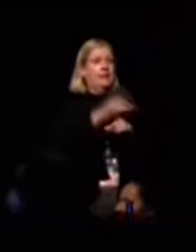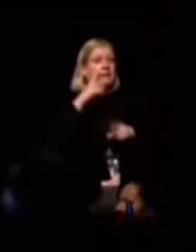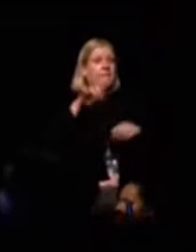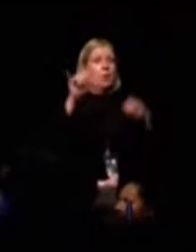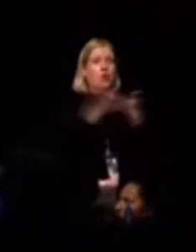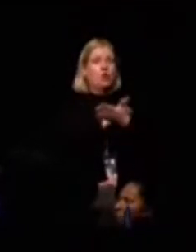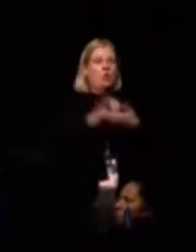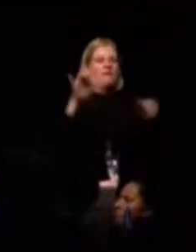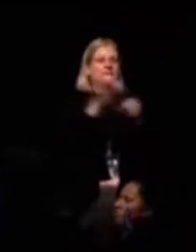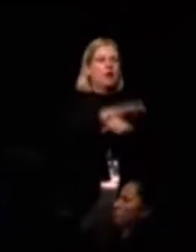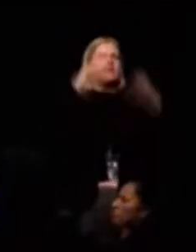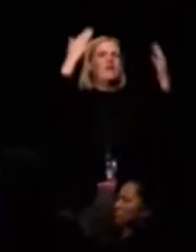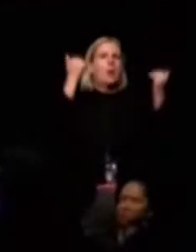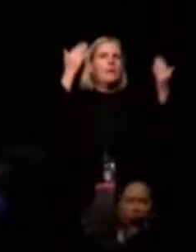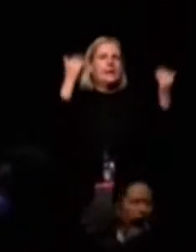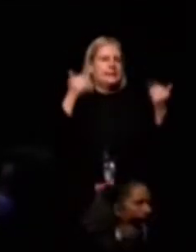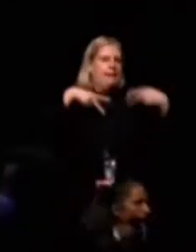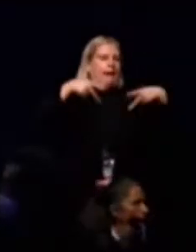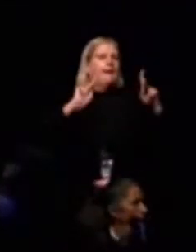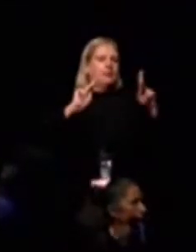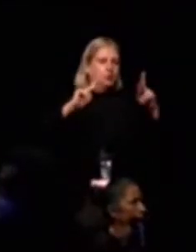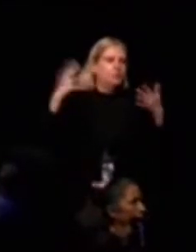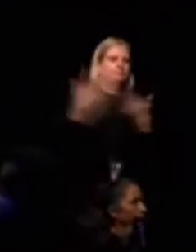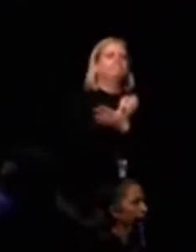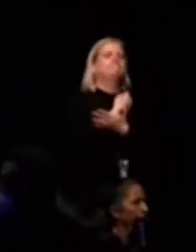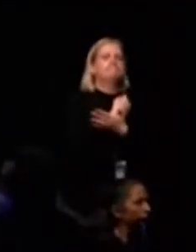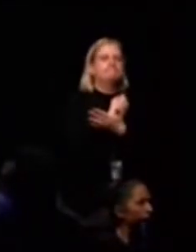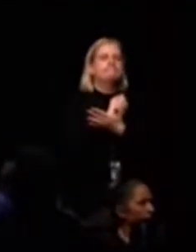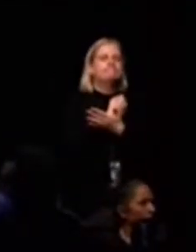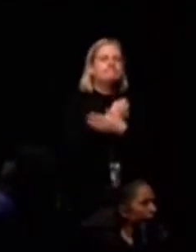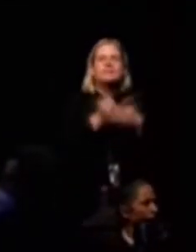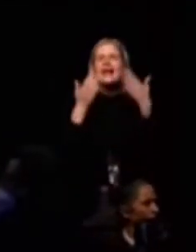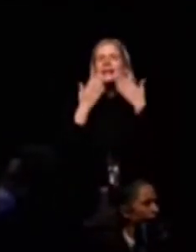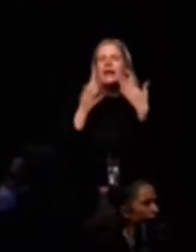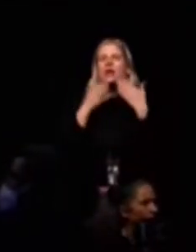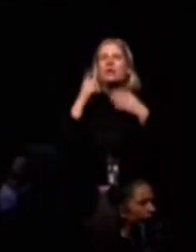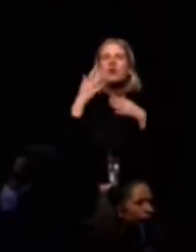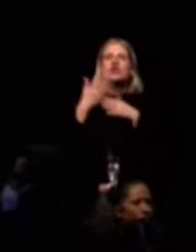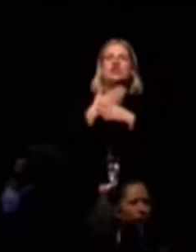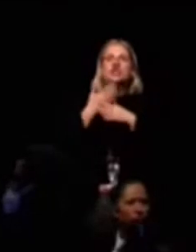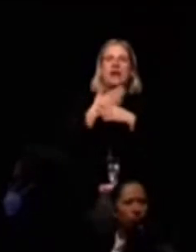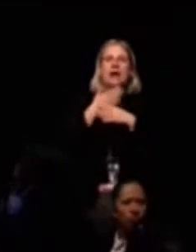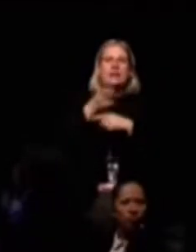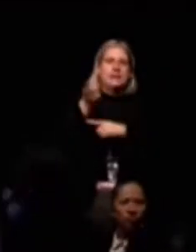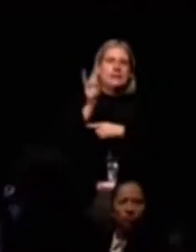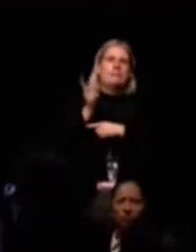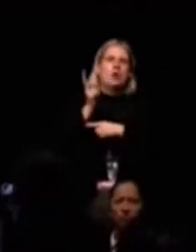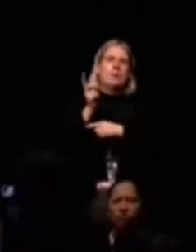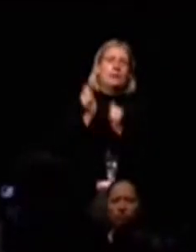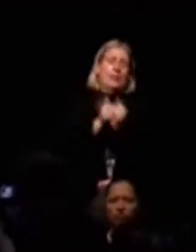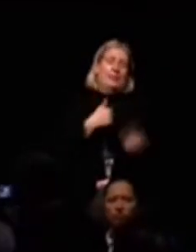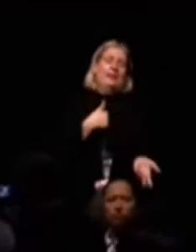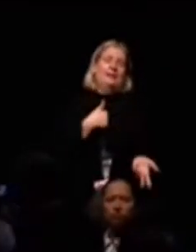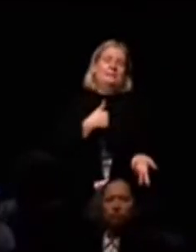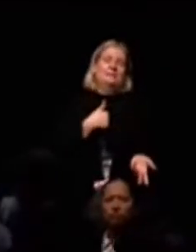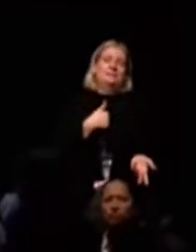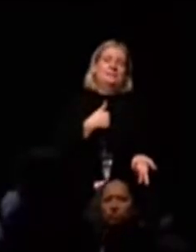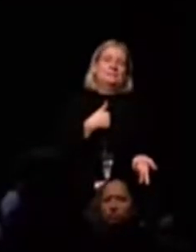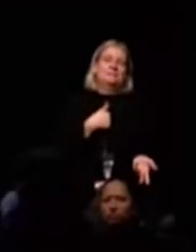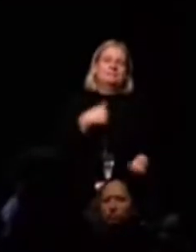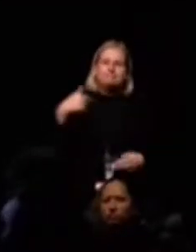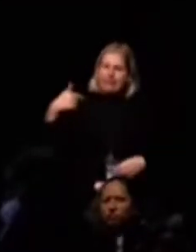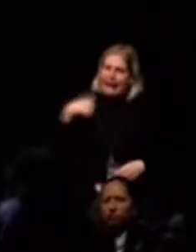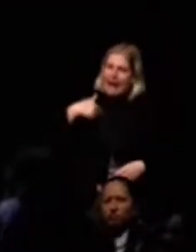with optimism and opportunity, thank you for sharing this moment with me. Now, I've been